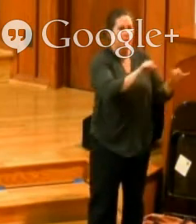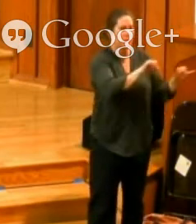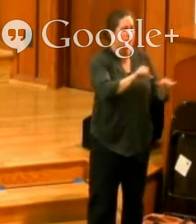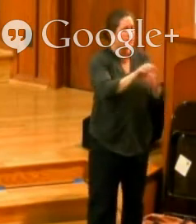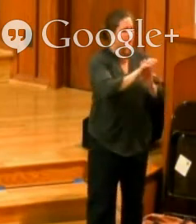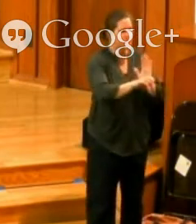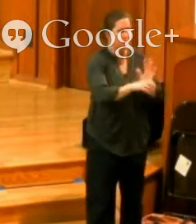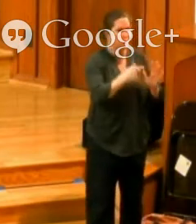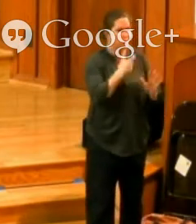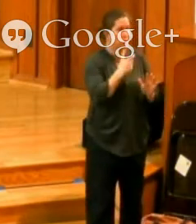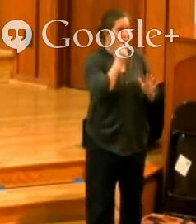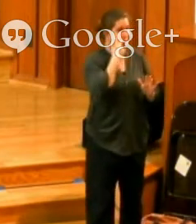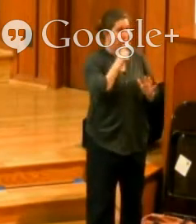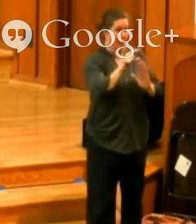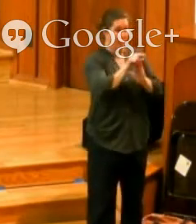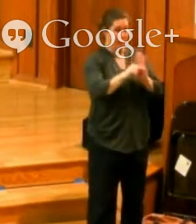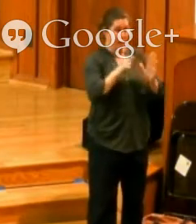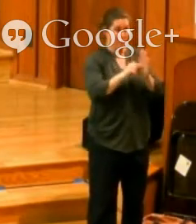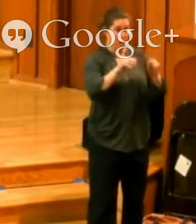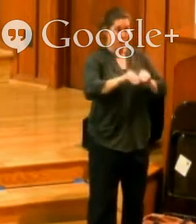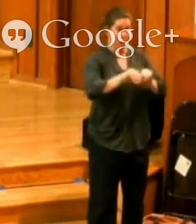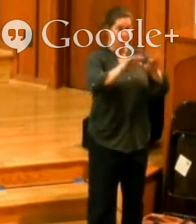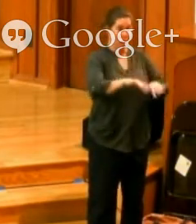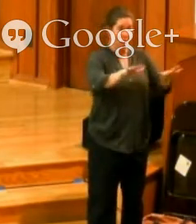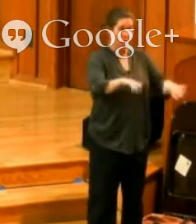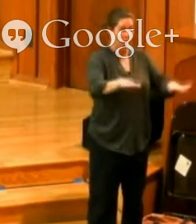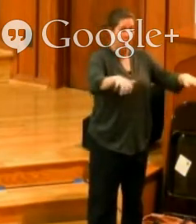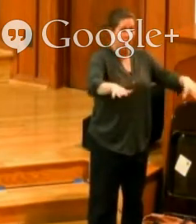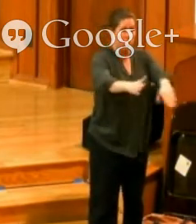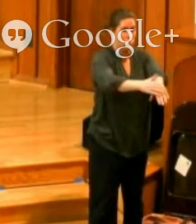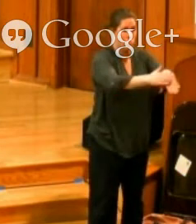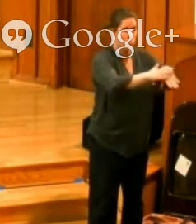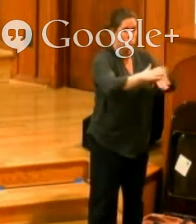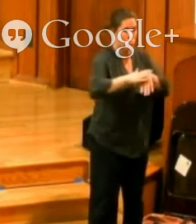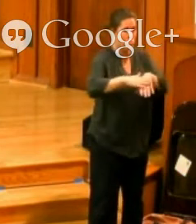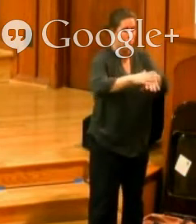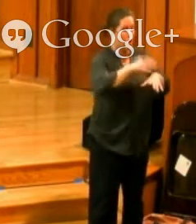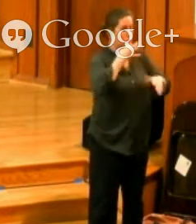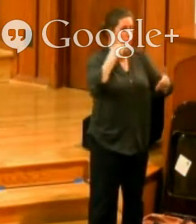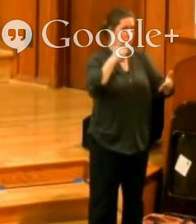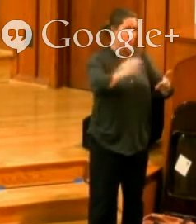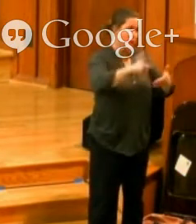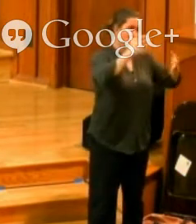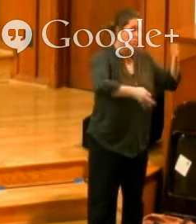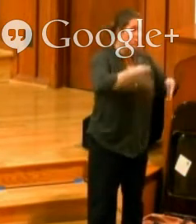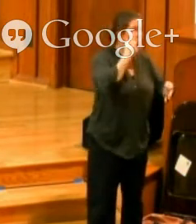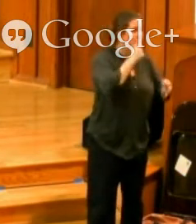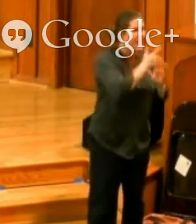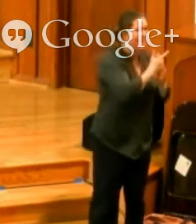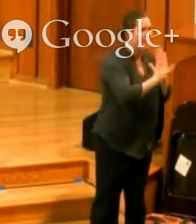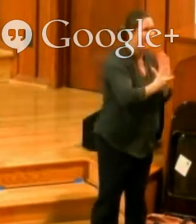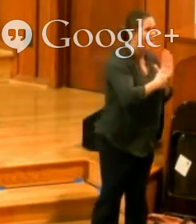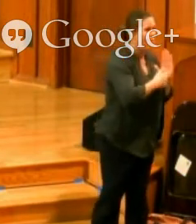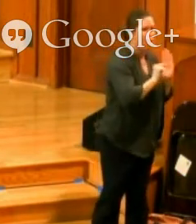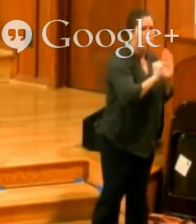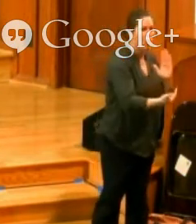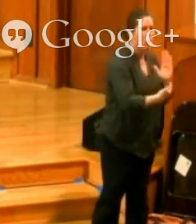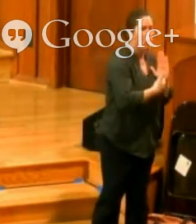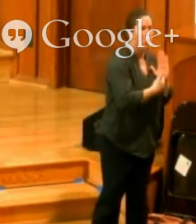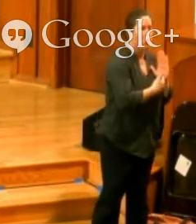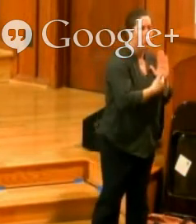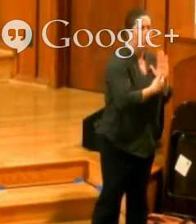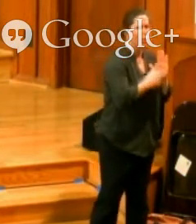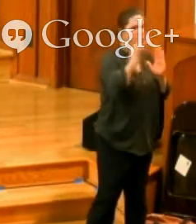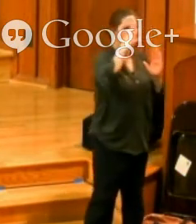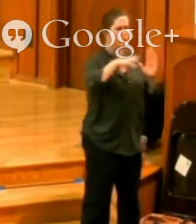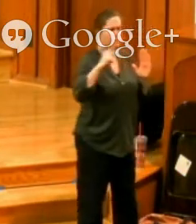when the gospel goes out to the entire world, it warns the world of a coming judgment. But if the law is not valid, then why would God have to send his